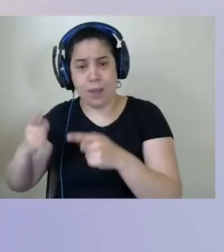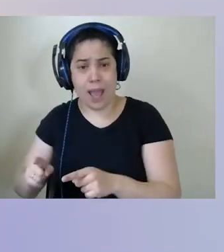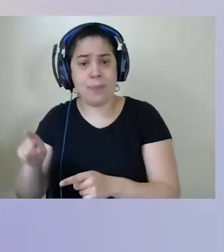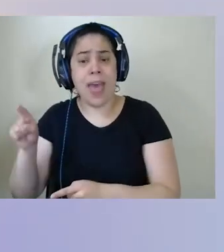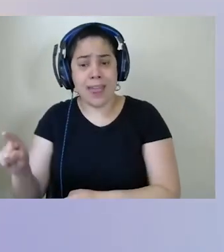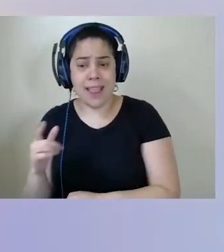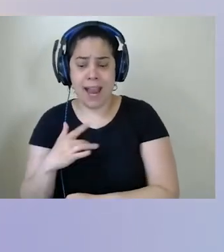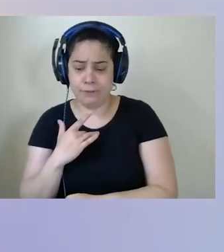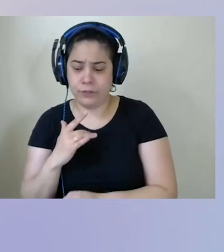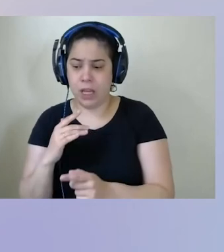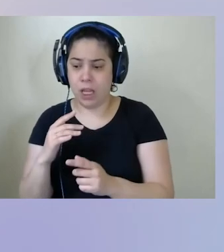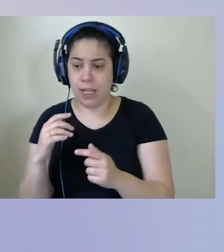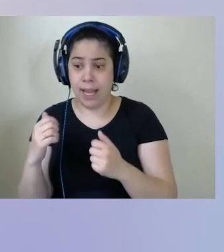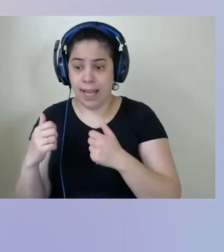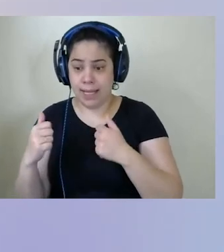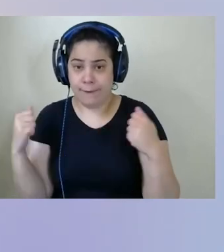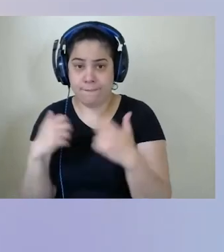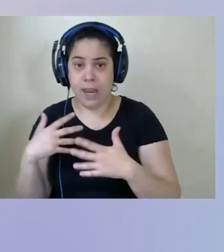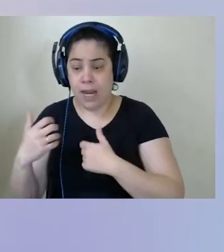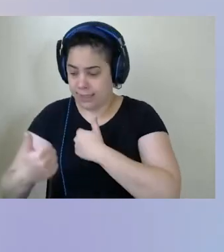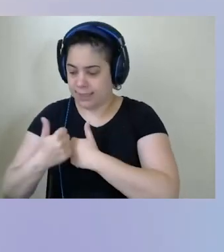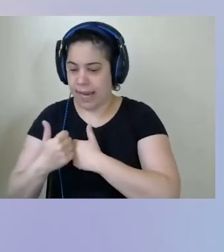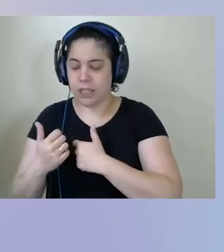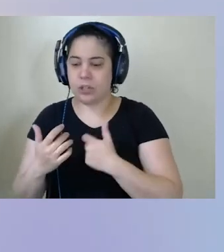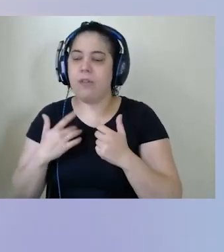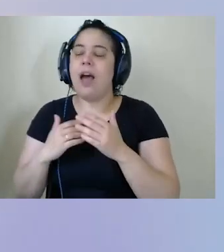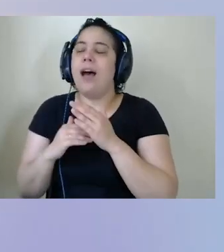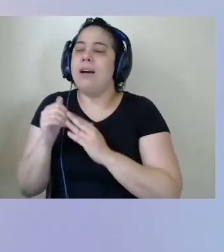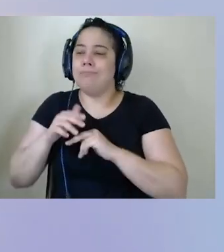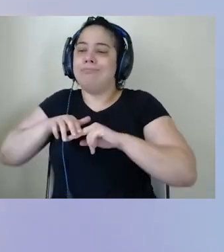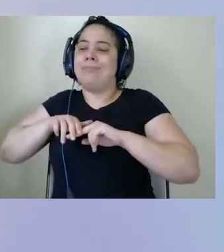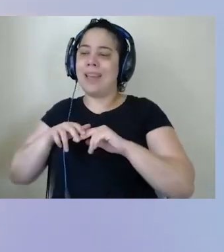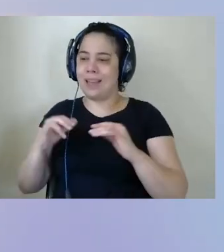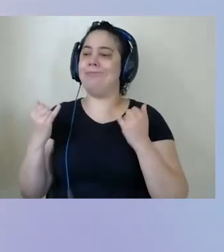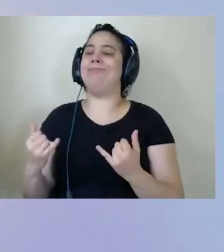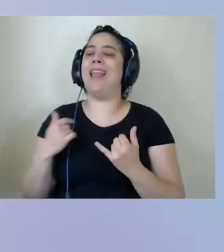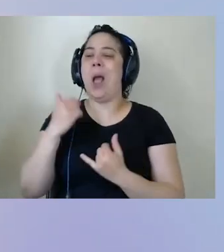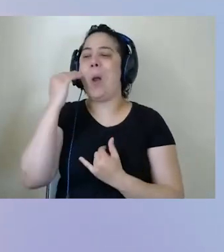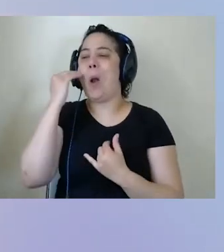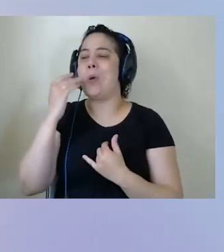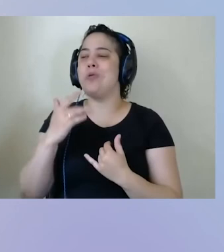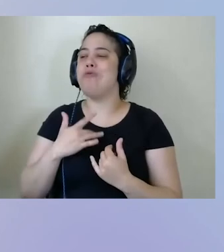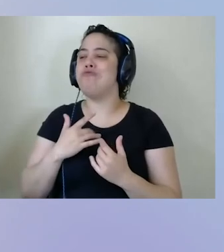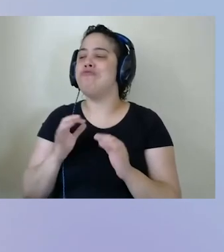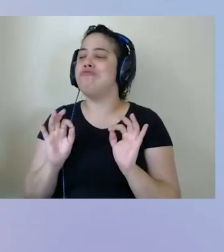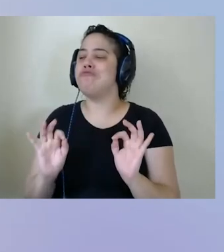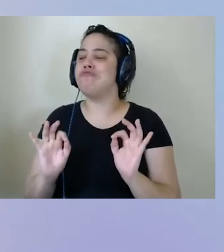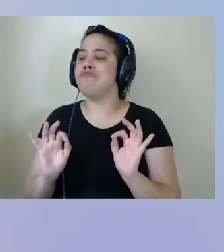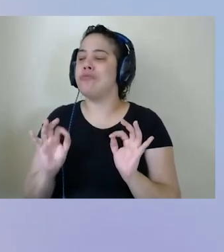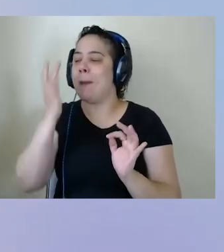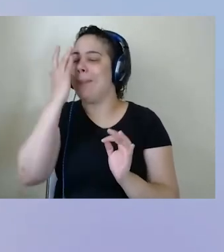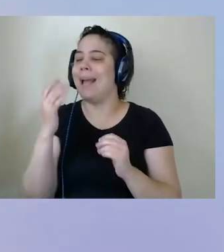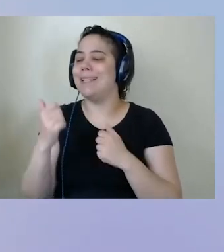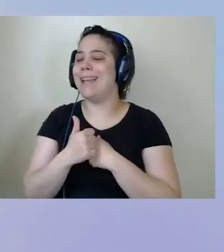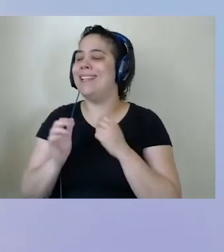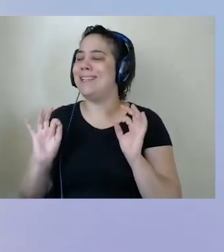into a sense of self when they are under threat. Can you talk a little bit more about what that means and what the